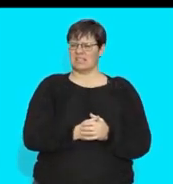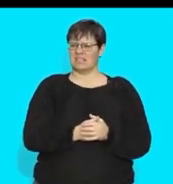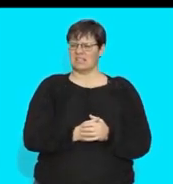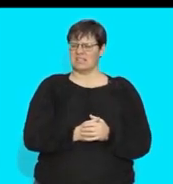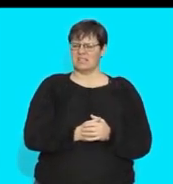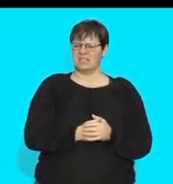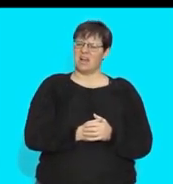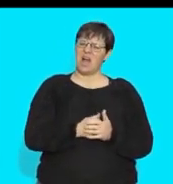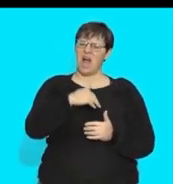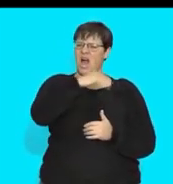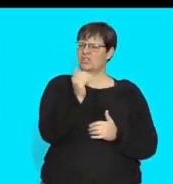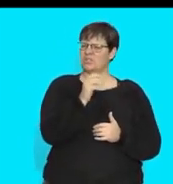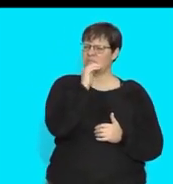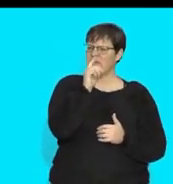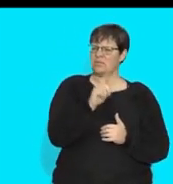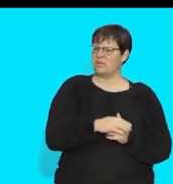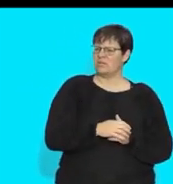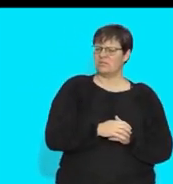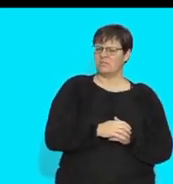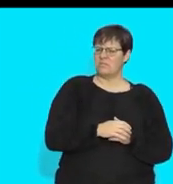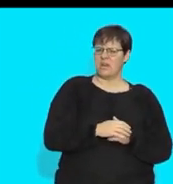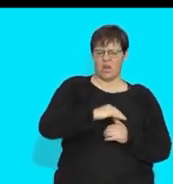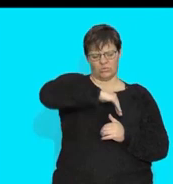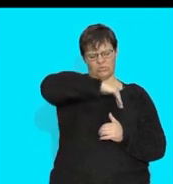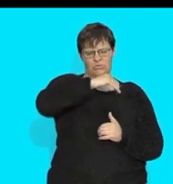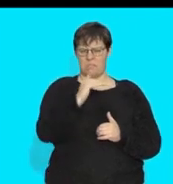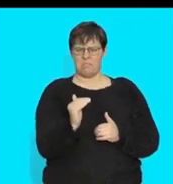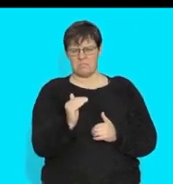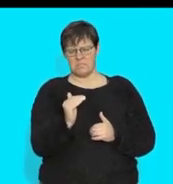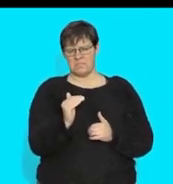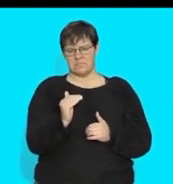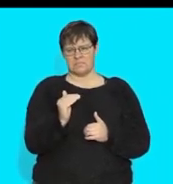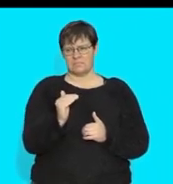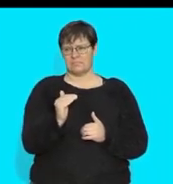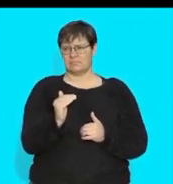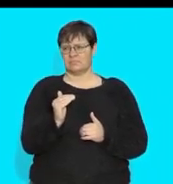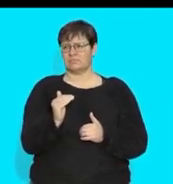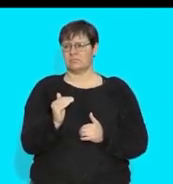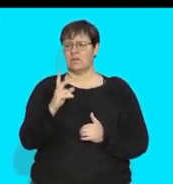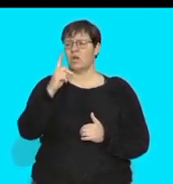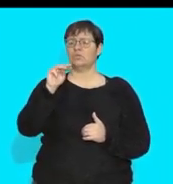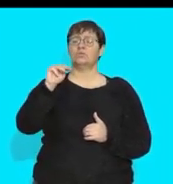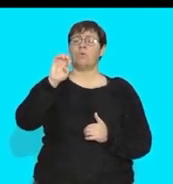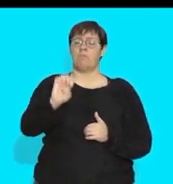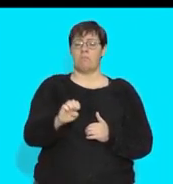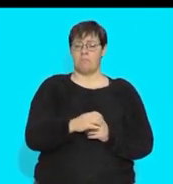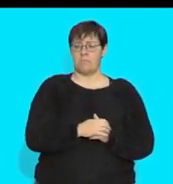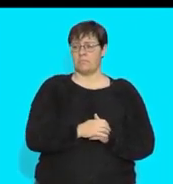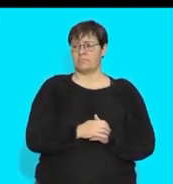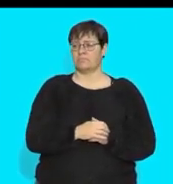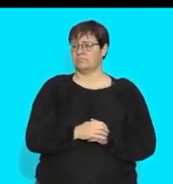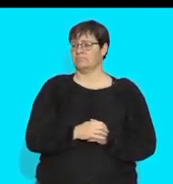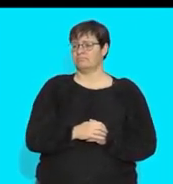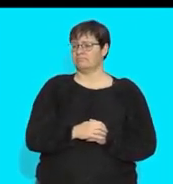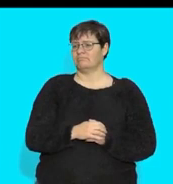do we mean by arched? It's more dome shaped. So we're not going to use arched, all right? What do we want to say?